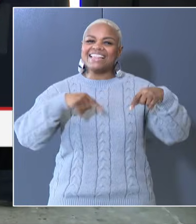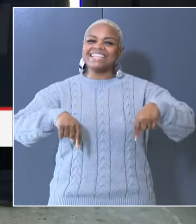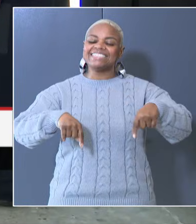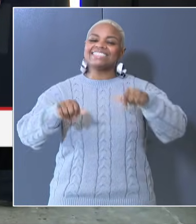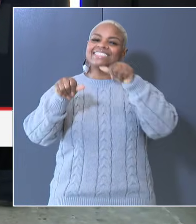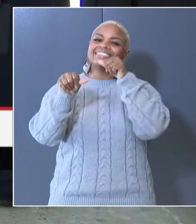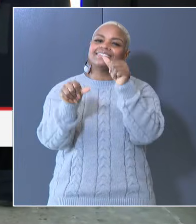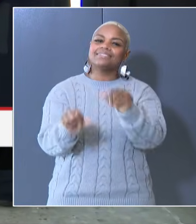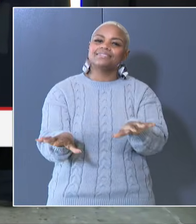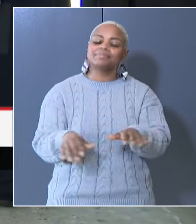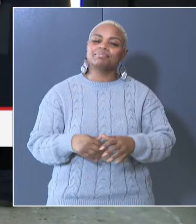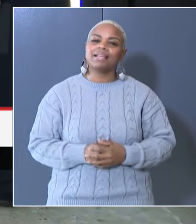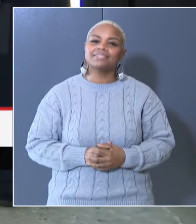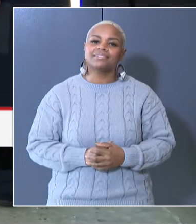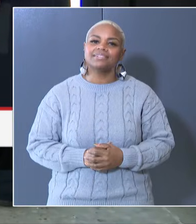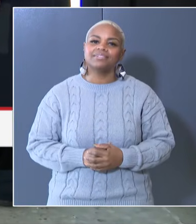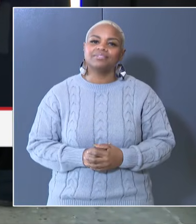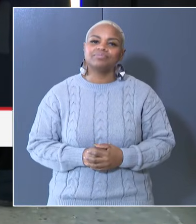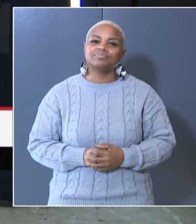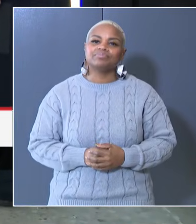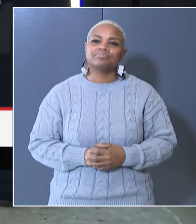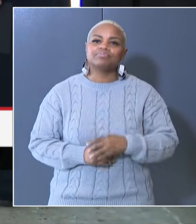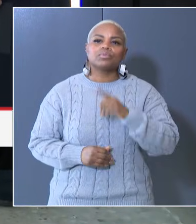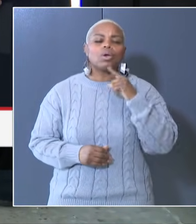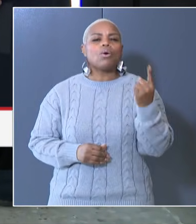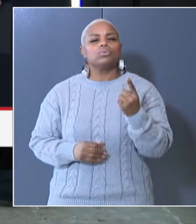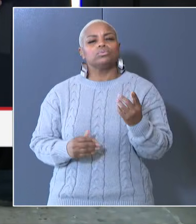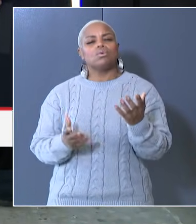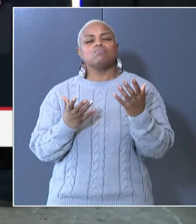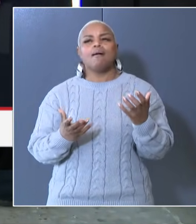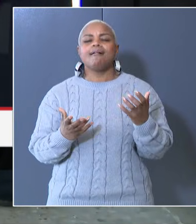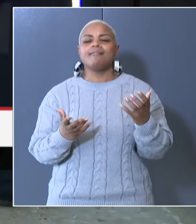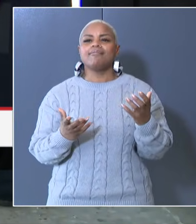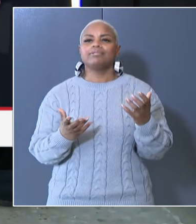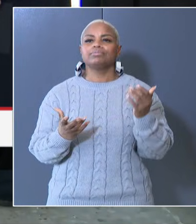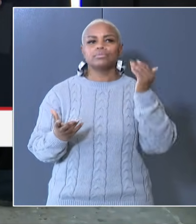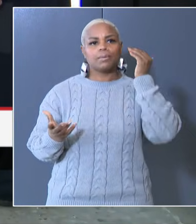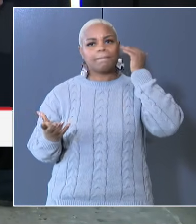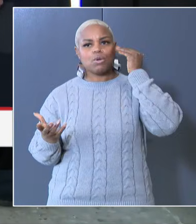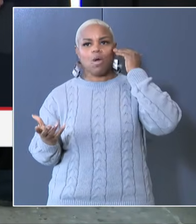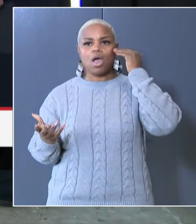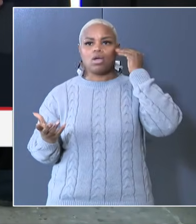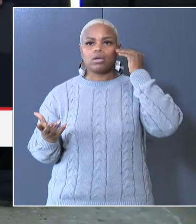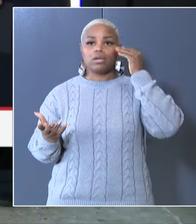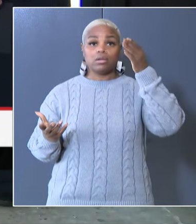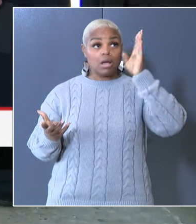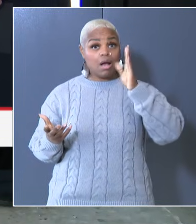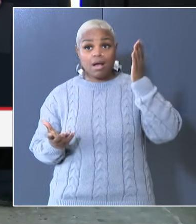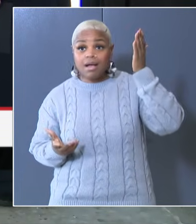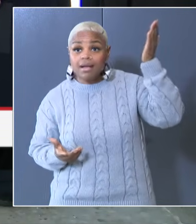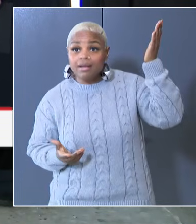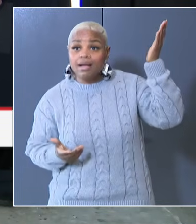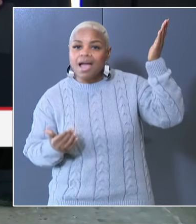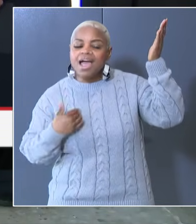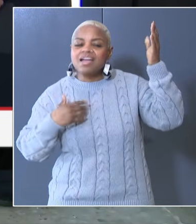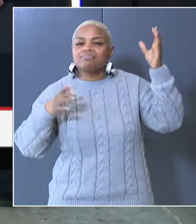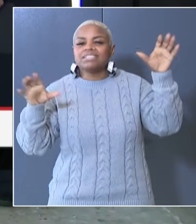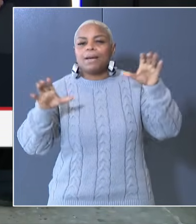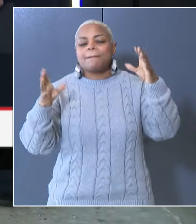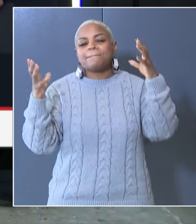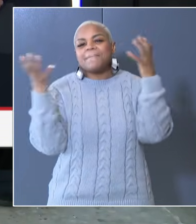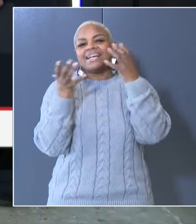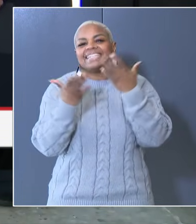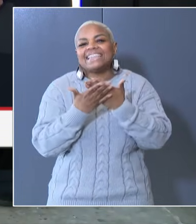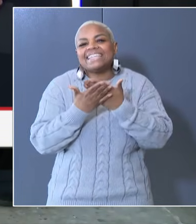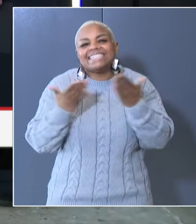be mindful that I know God has done some amazing things to make this project happen. And those amazing things are you all